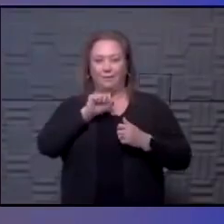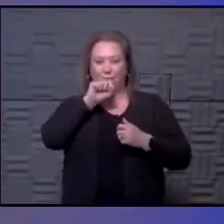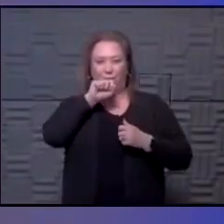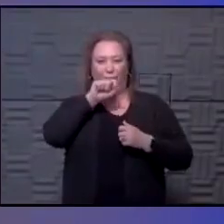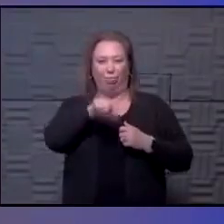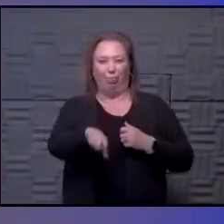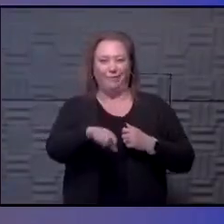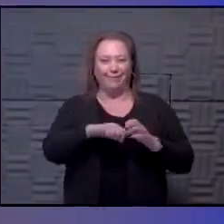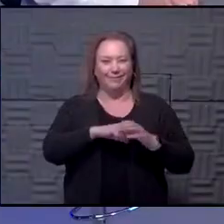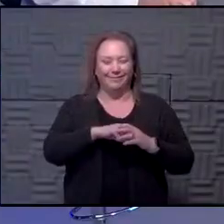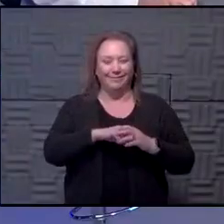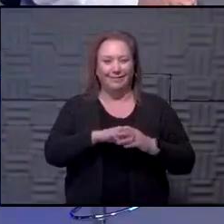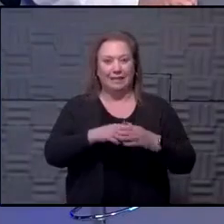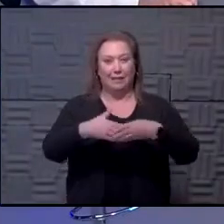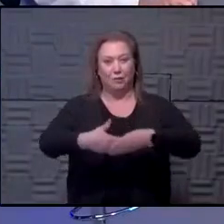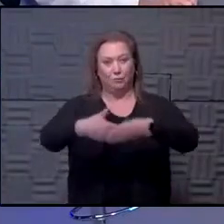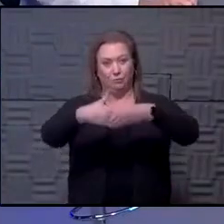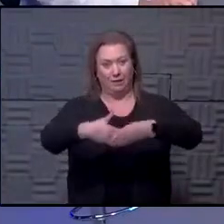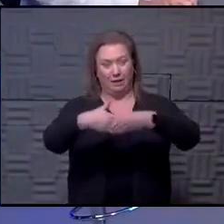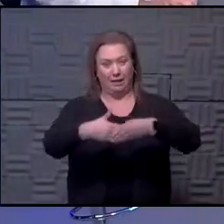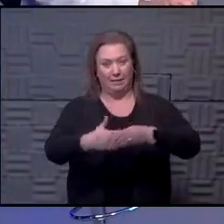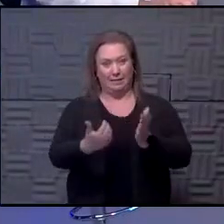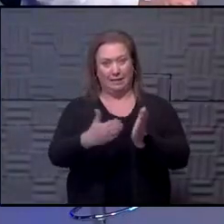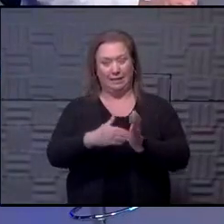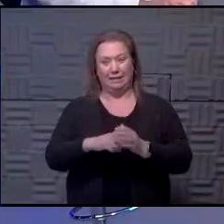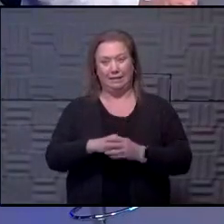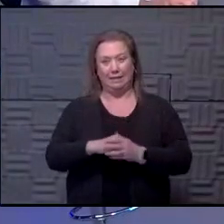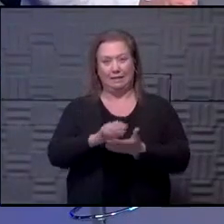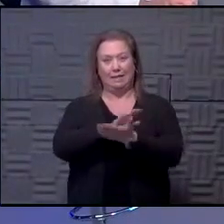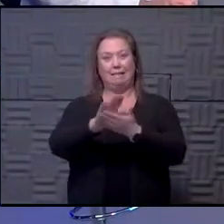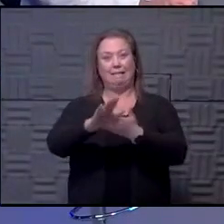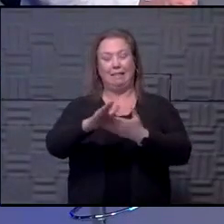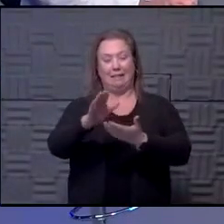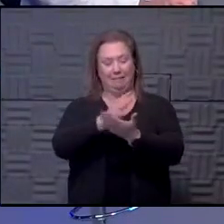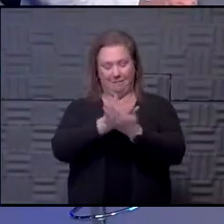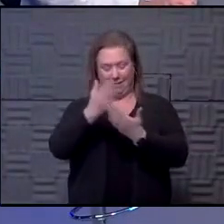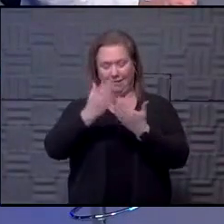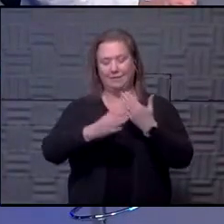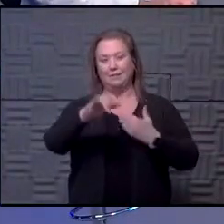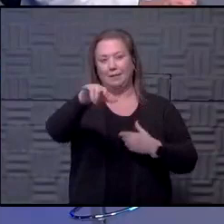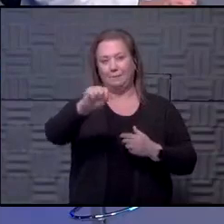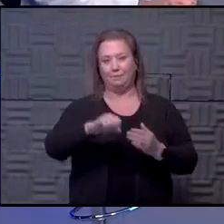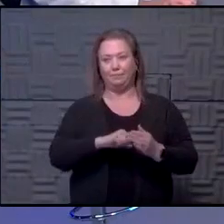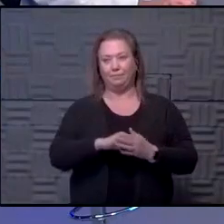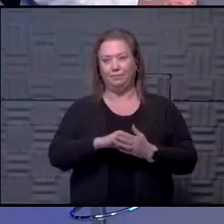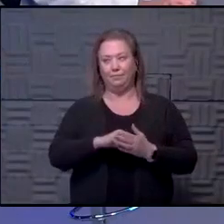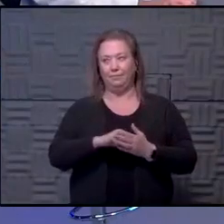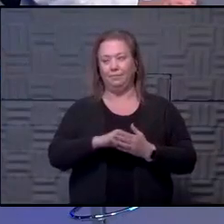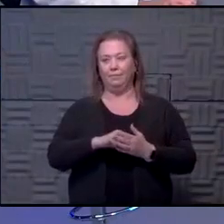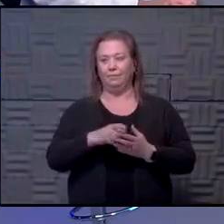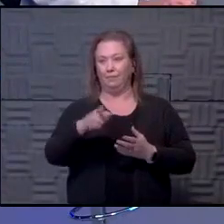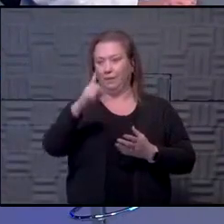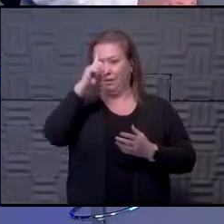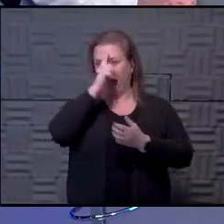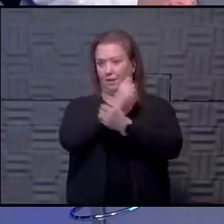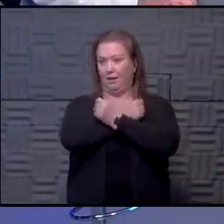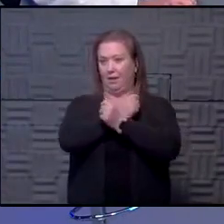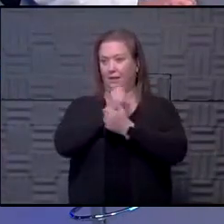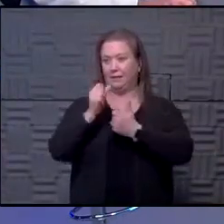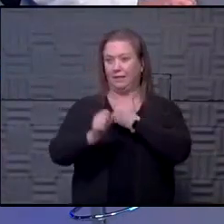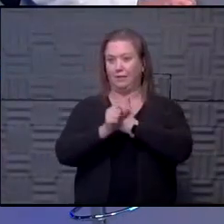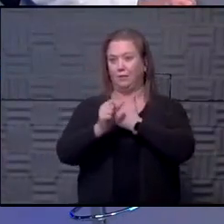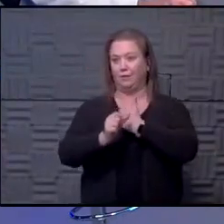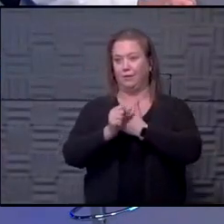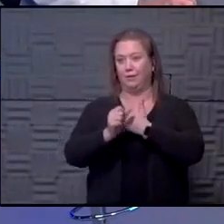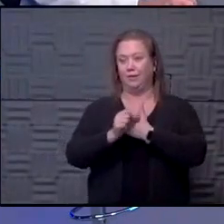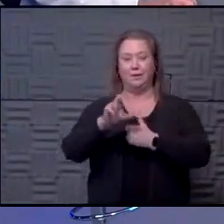mucus. Yeah. Can you shake hands again? Clean hands, yeah. Yeah. Why not? Just grease your hands down. What do you think? Are hugs dangerous? I